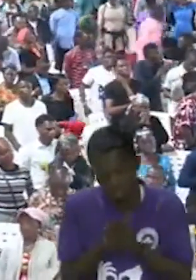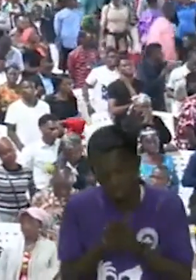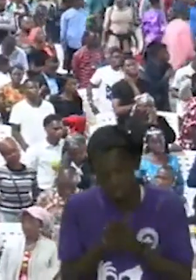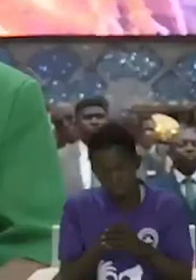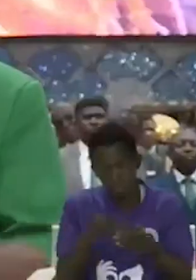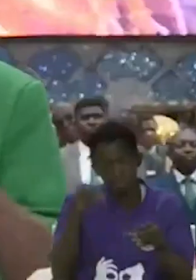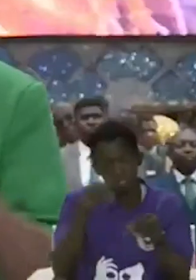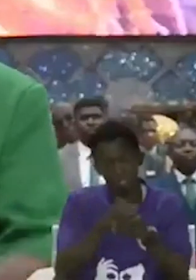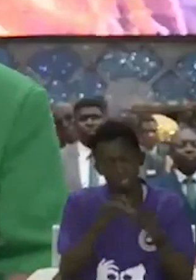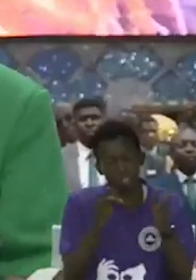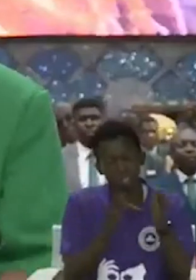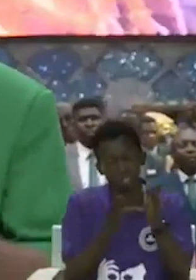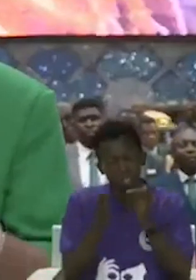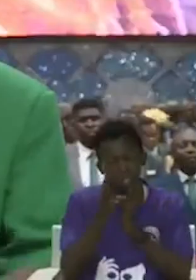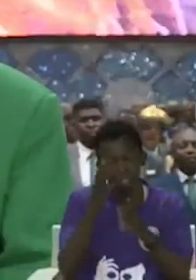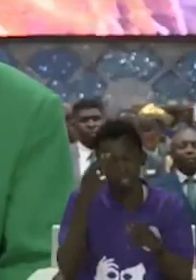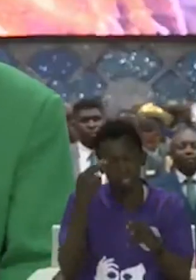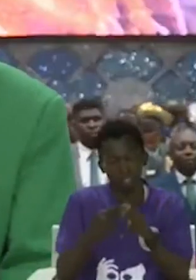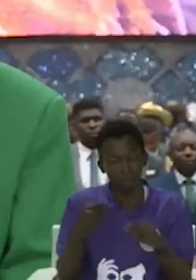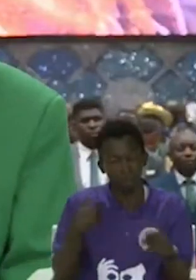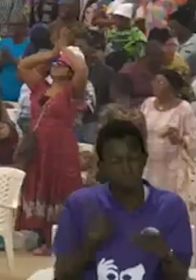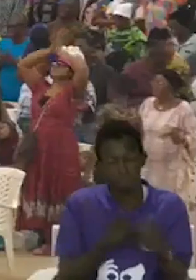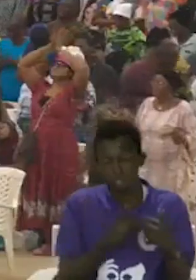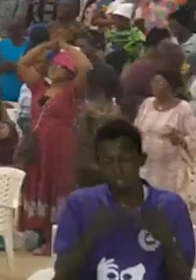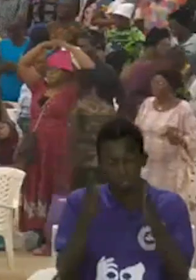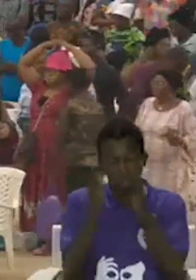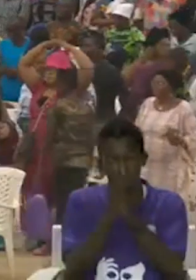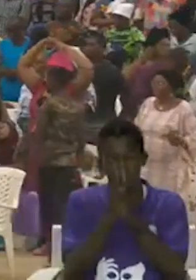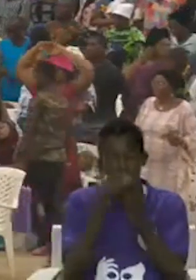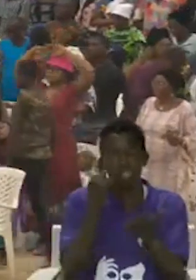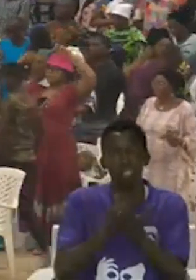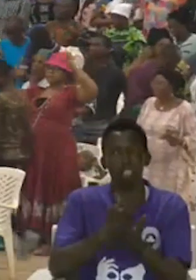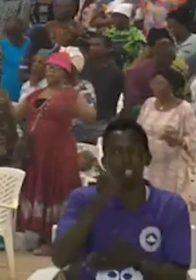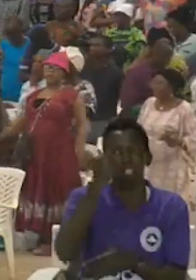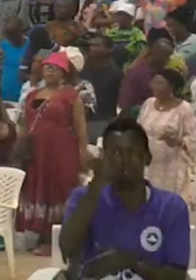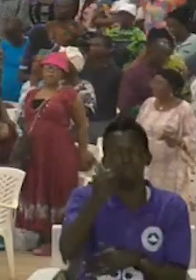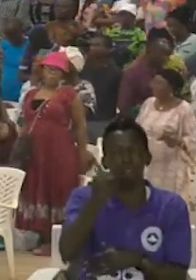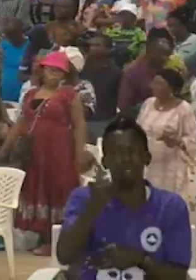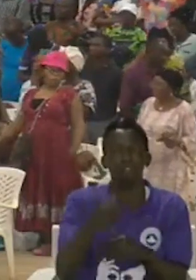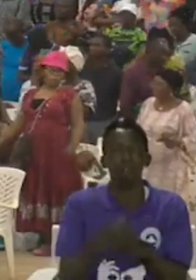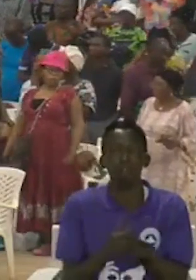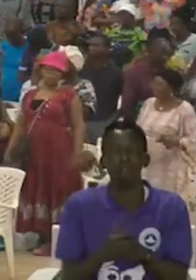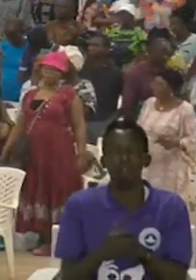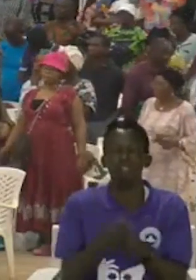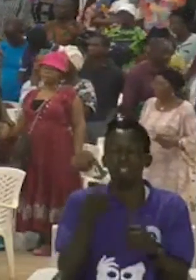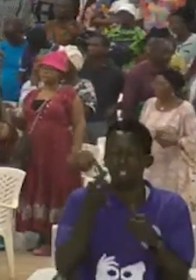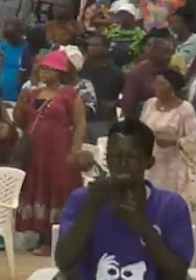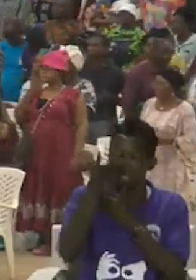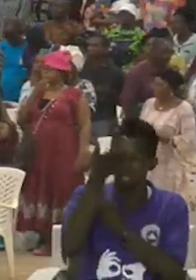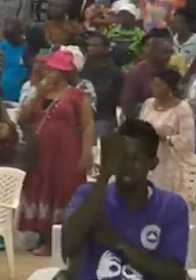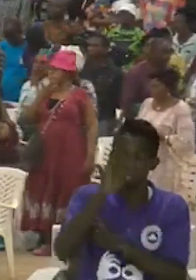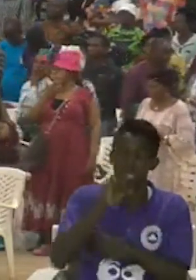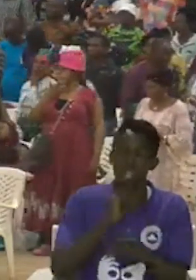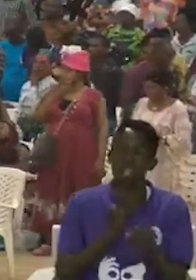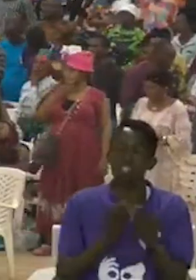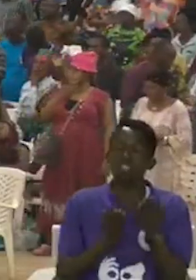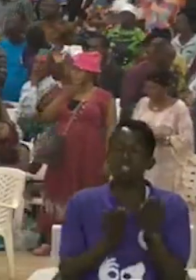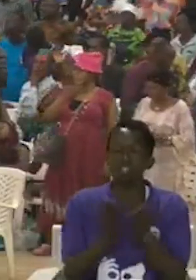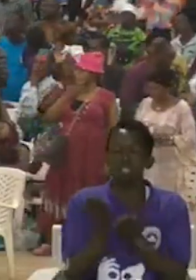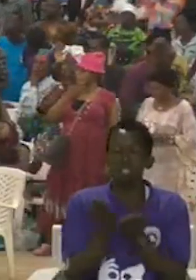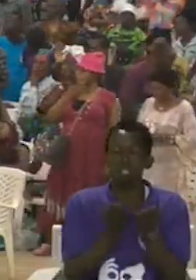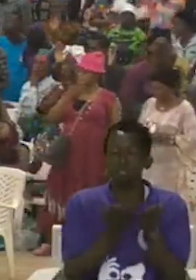In Jesus' mighty name we have prayed. The God I serve